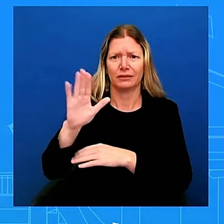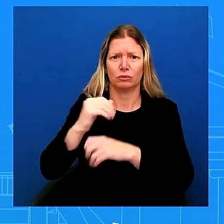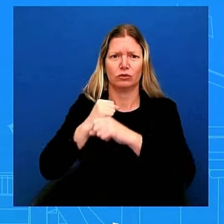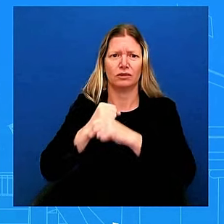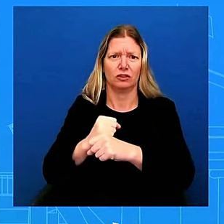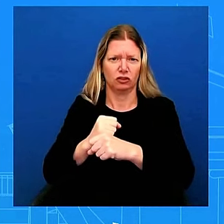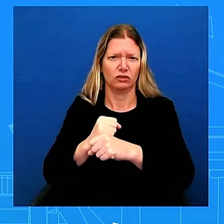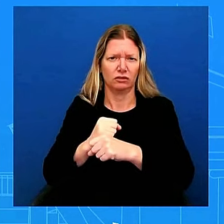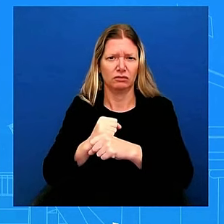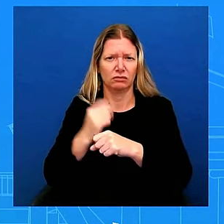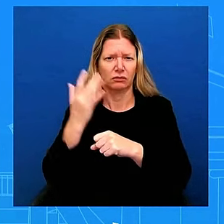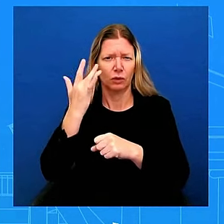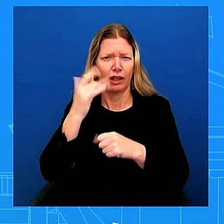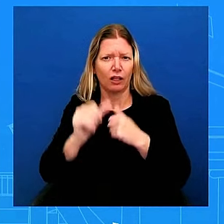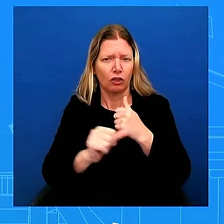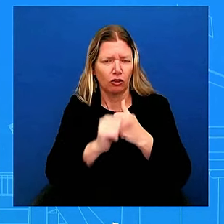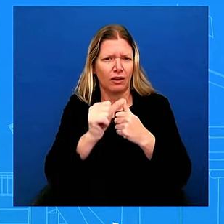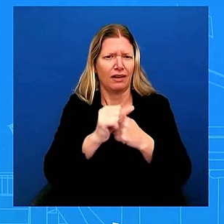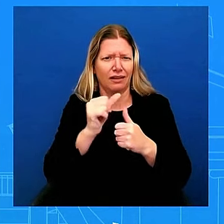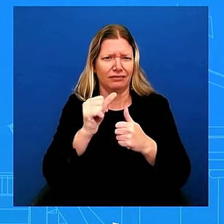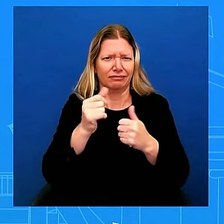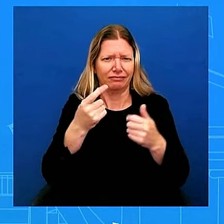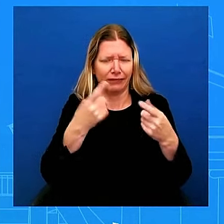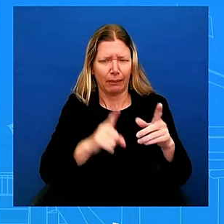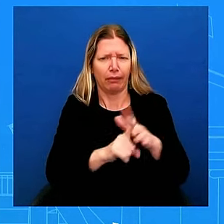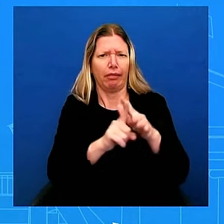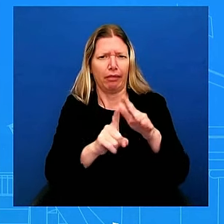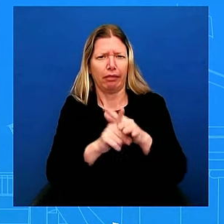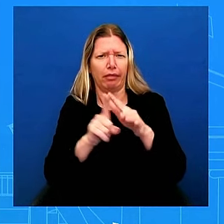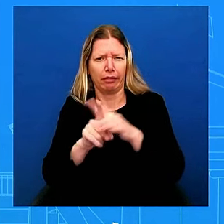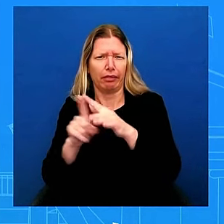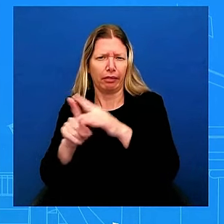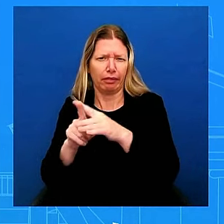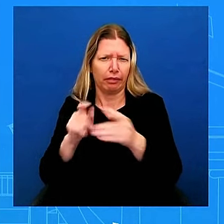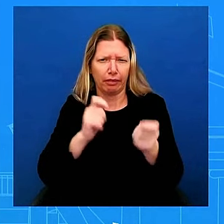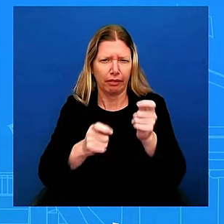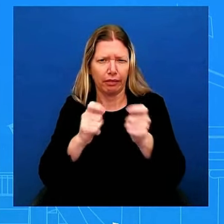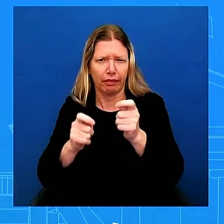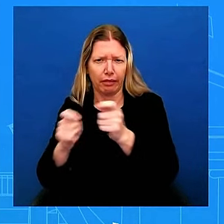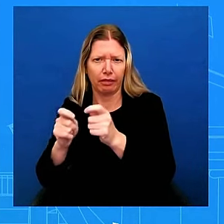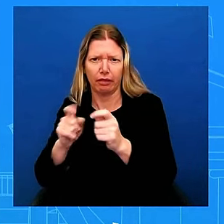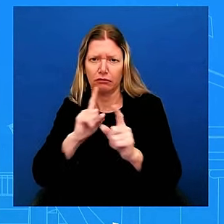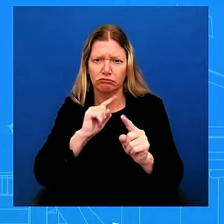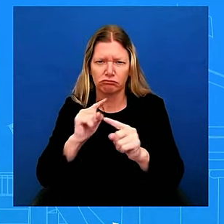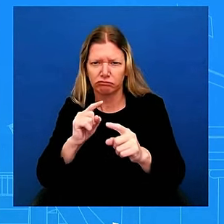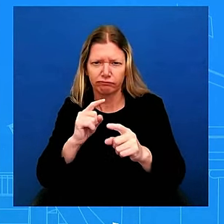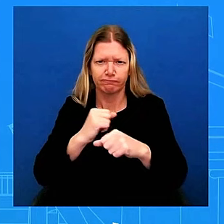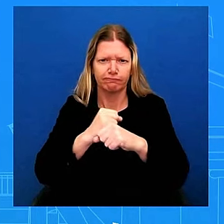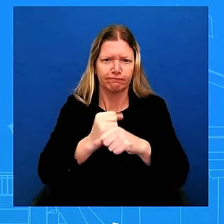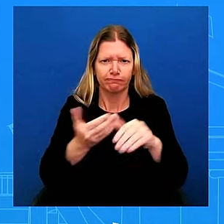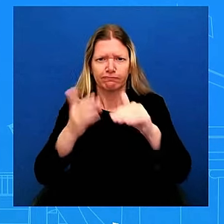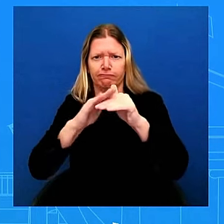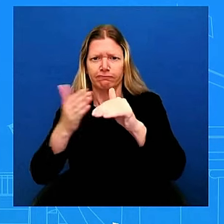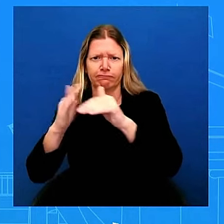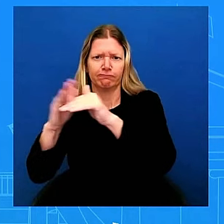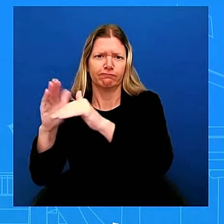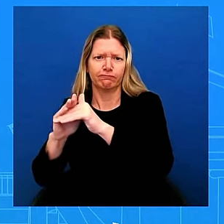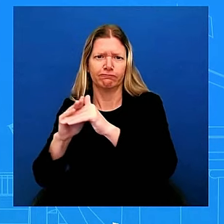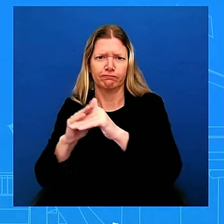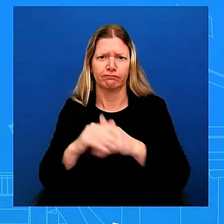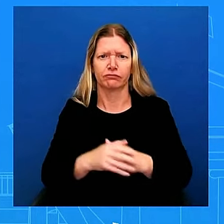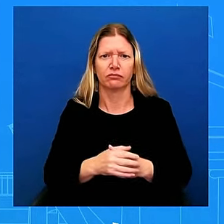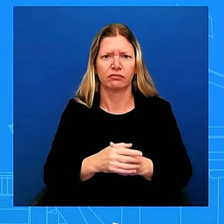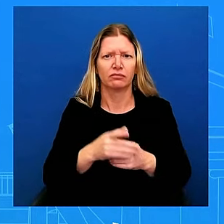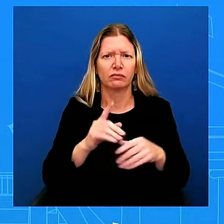shift from presumptive nominee to nominee. This includes enhancements related to securing the former